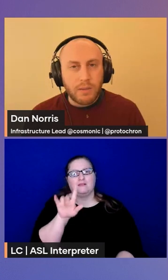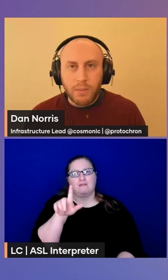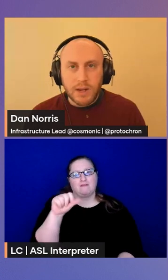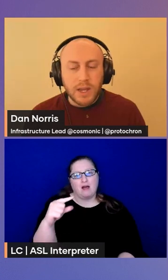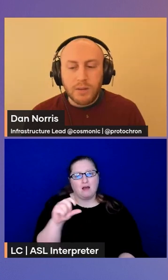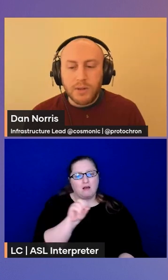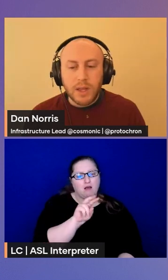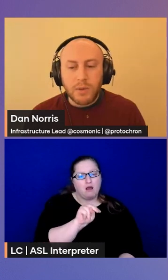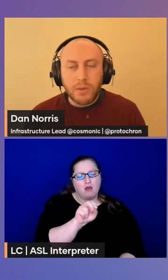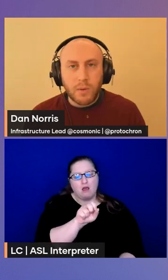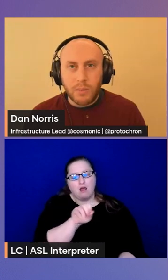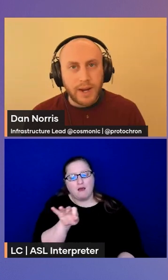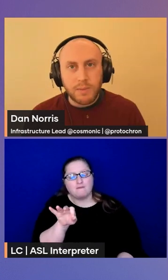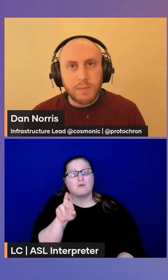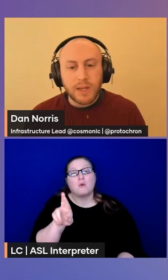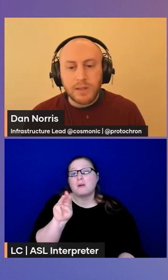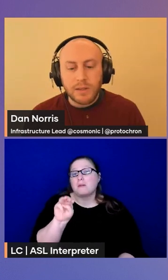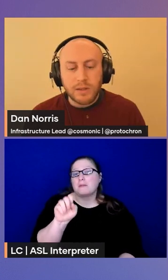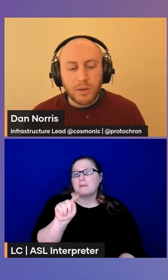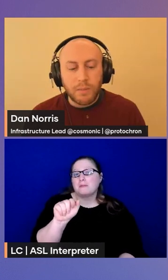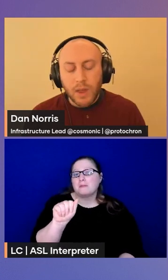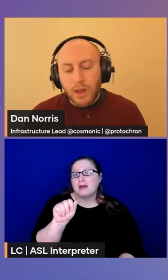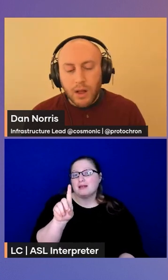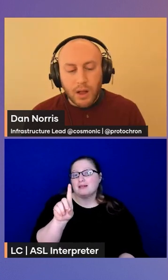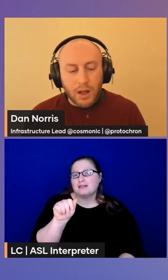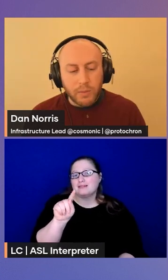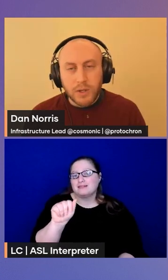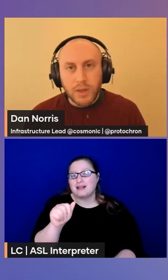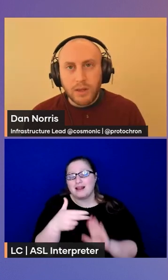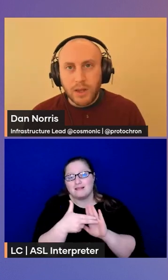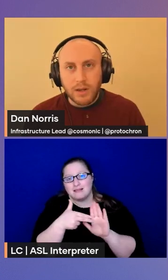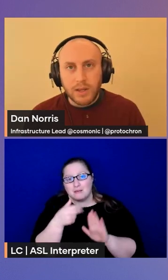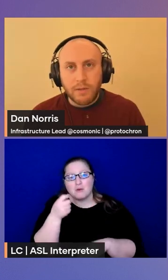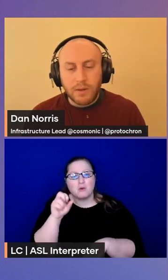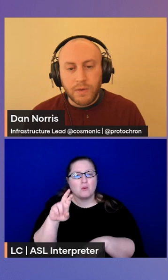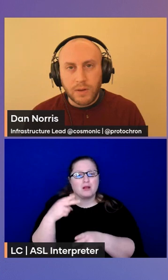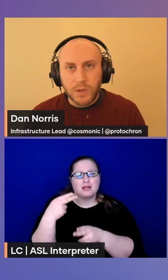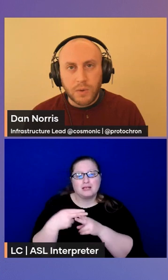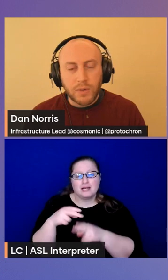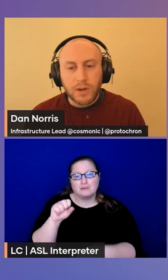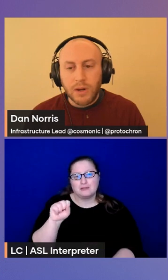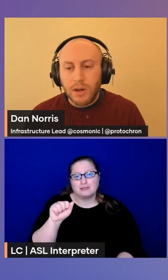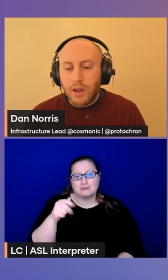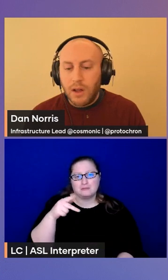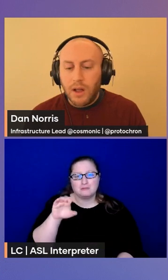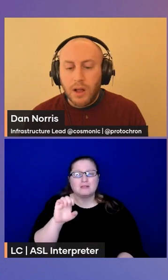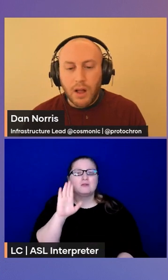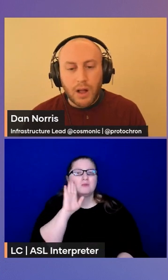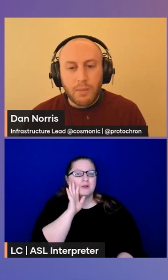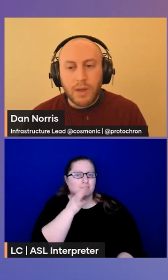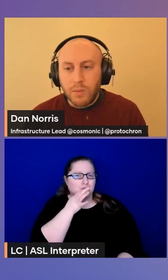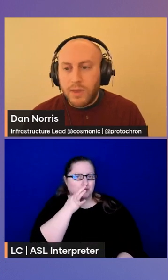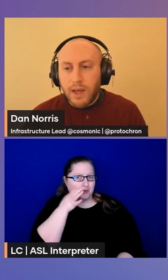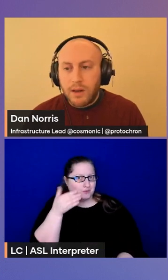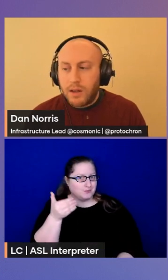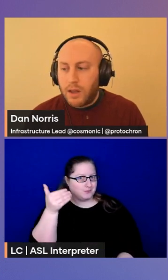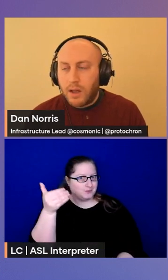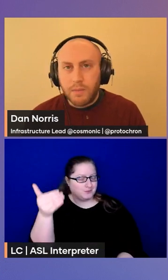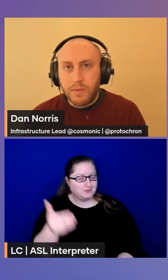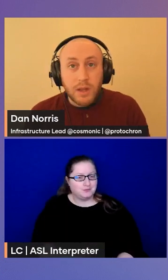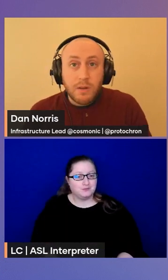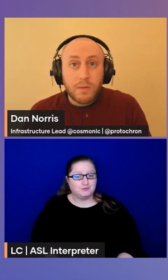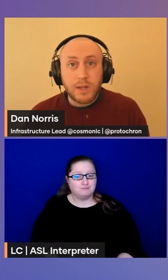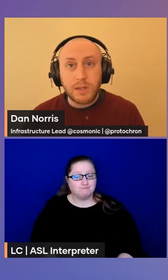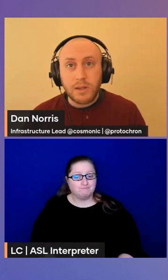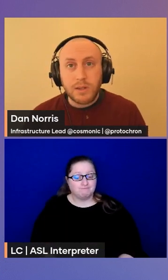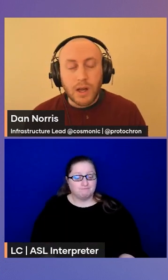by metadata label, or by namespace. So we should be getting to that in fairly short order. And with that,